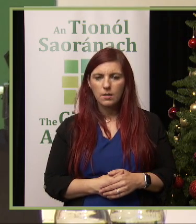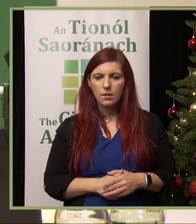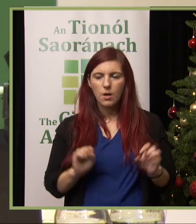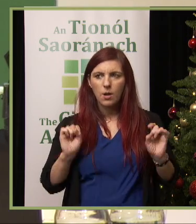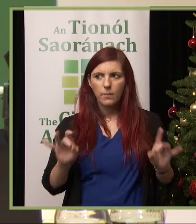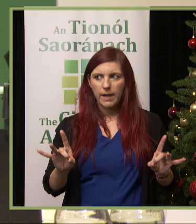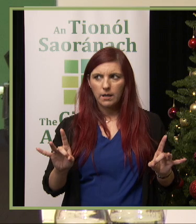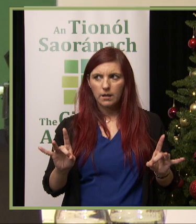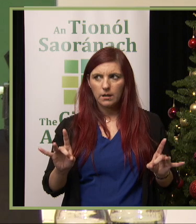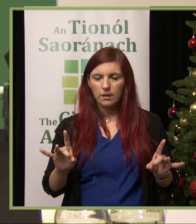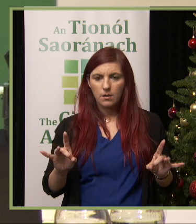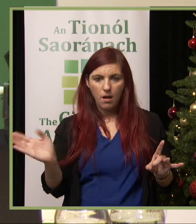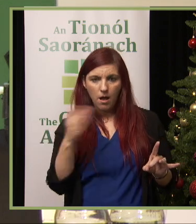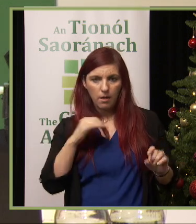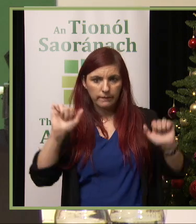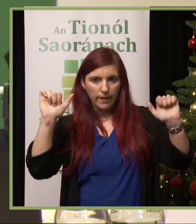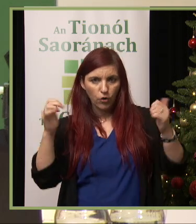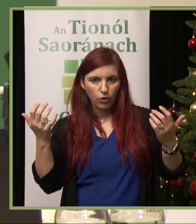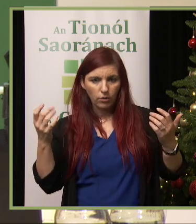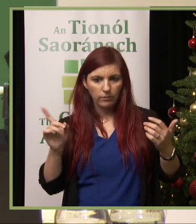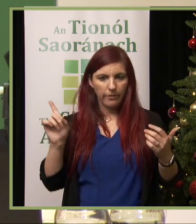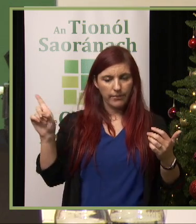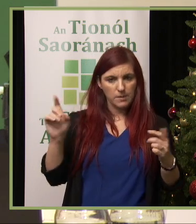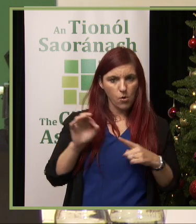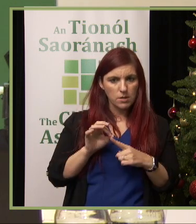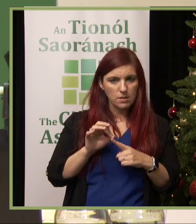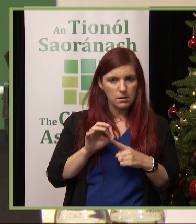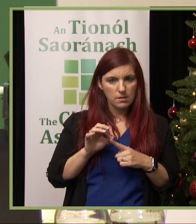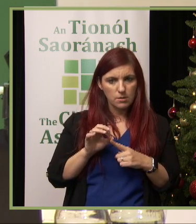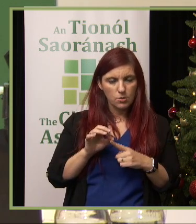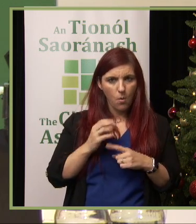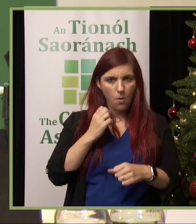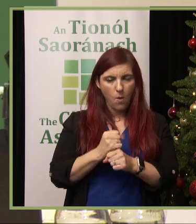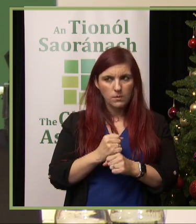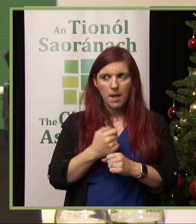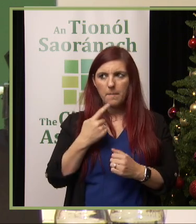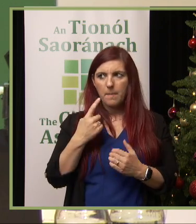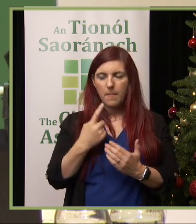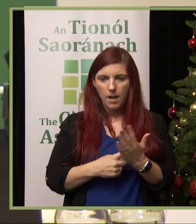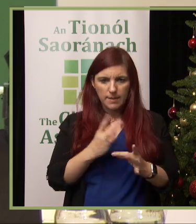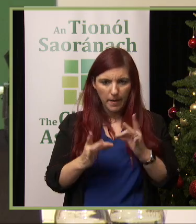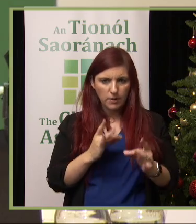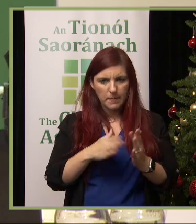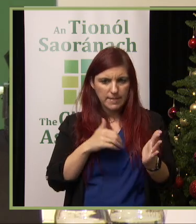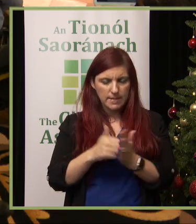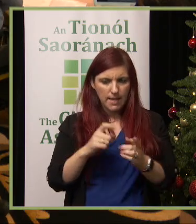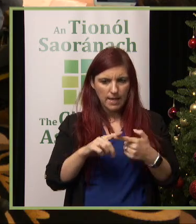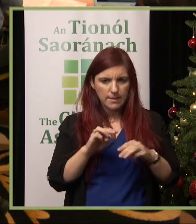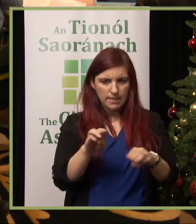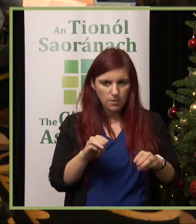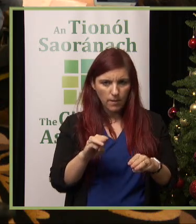Okay, so now, all in favour of this point, to hold policymakers, businesses and citizens to account, all in favour of including